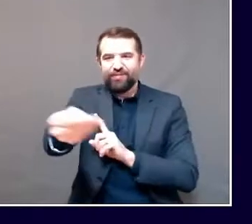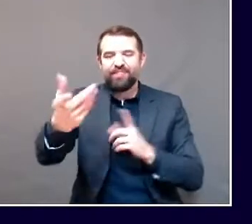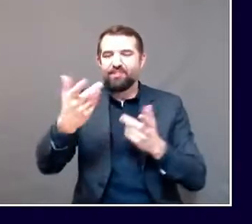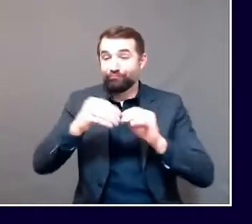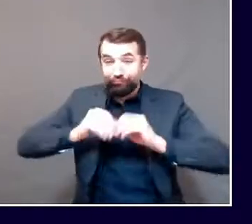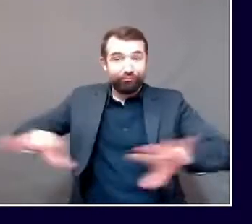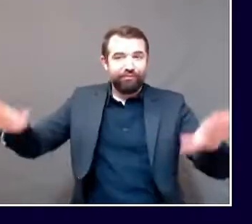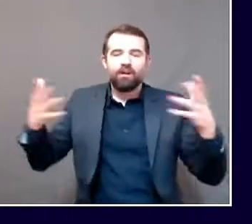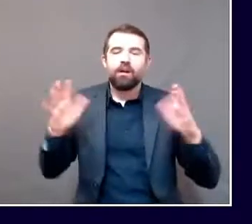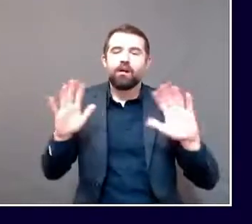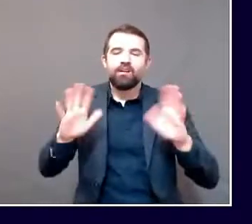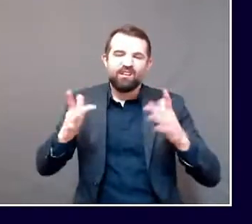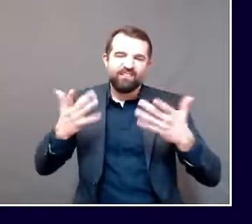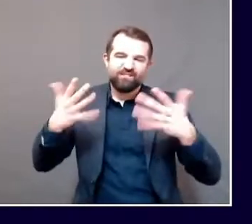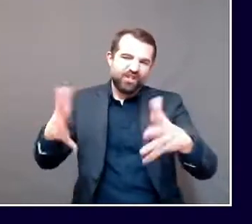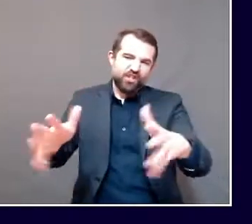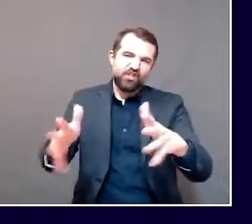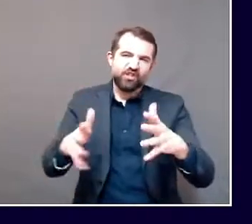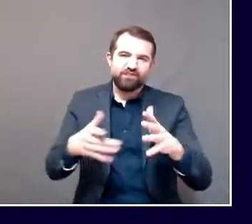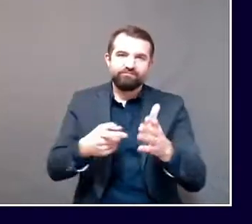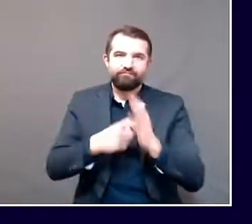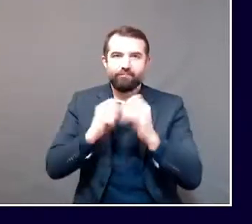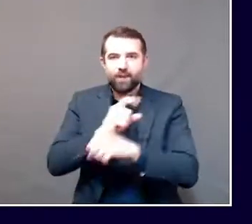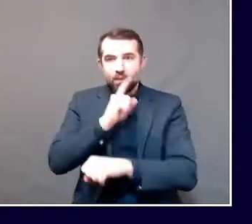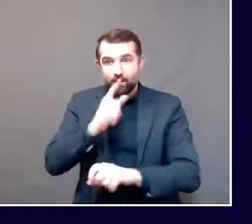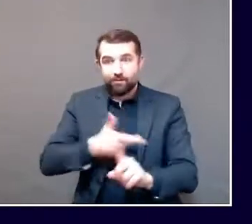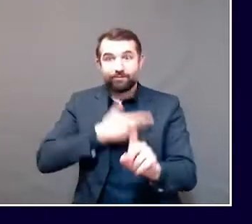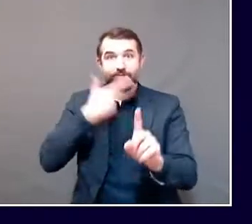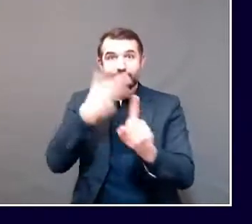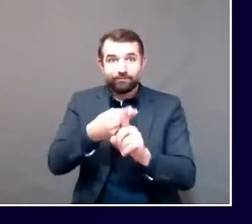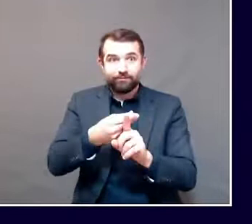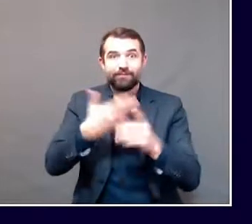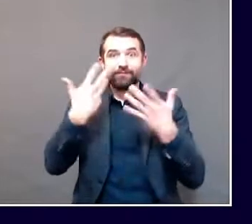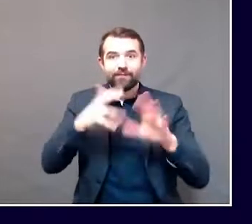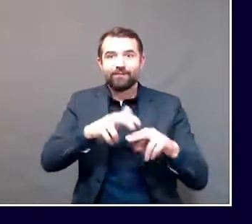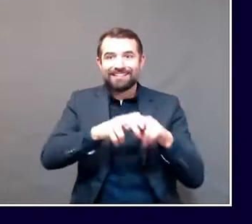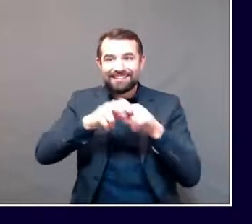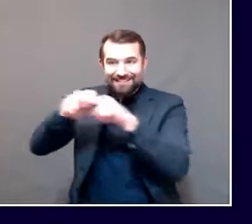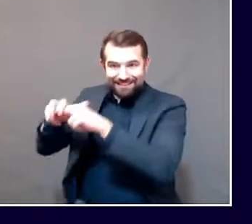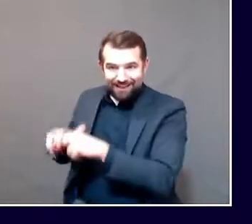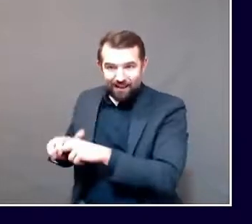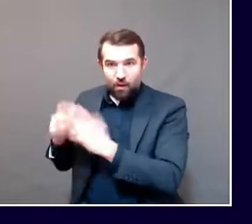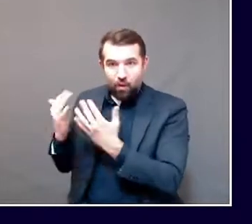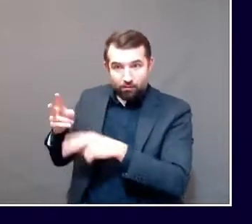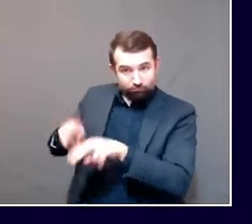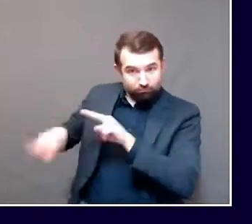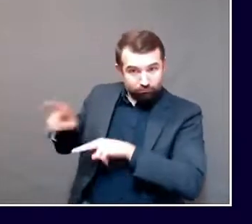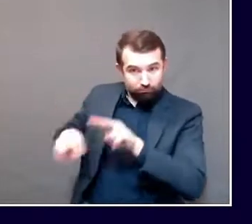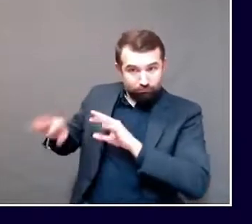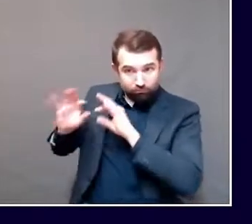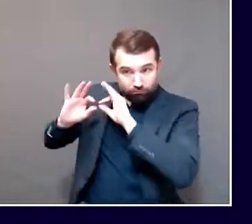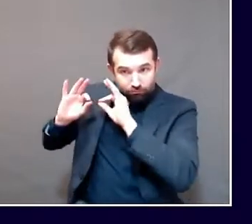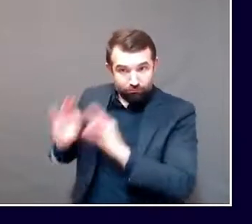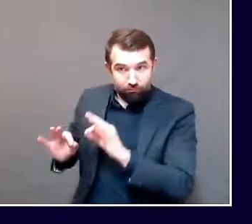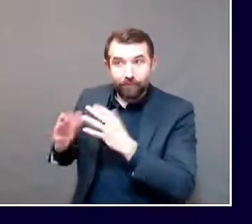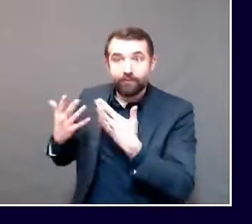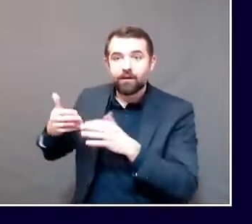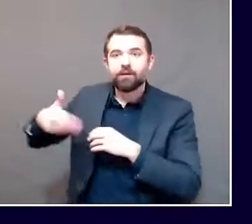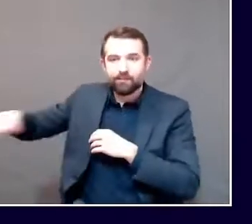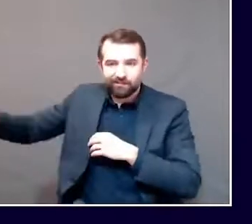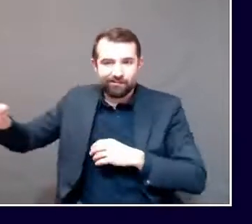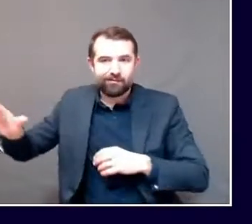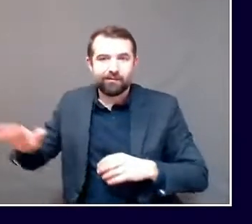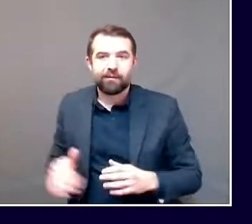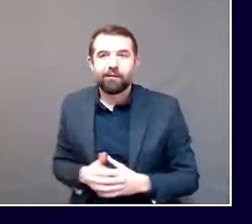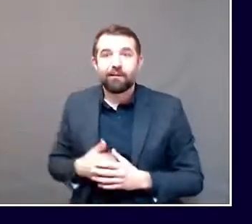they get vaccinated, have an adequate space where they can wait to be observed, because as we know, there have been a few reactions